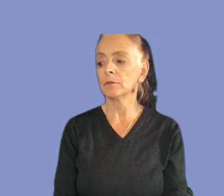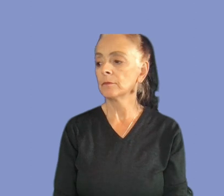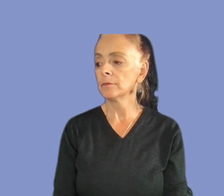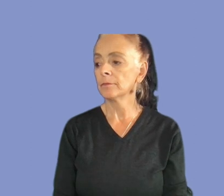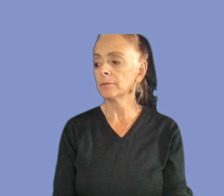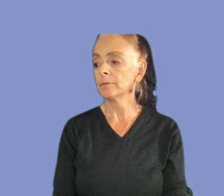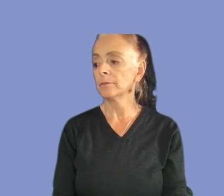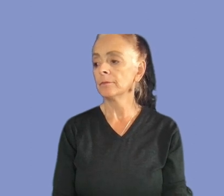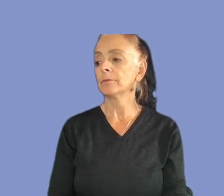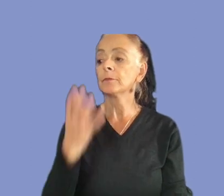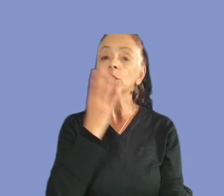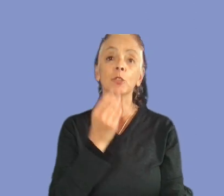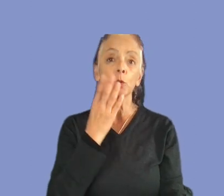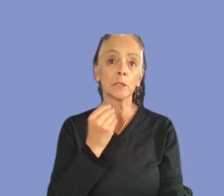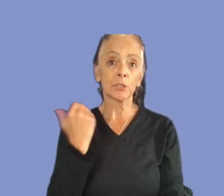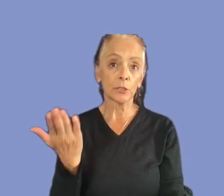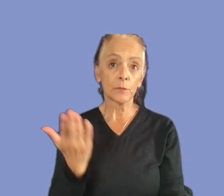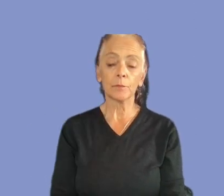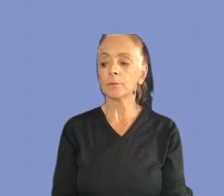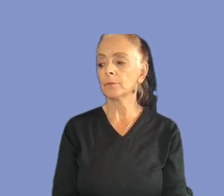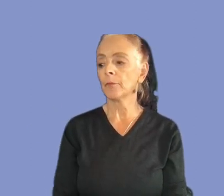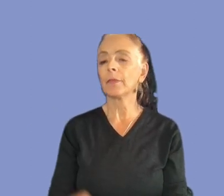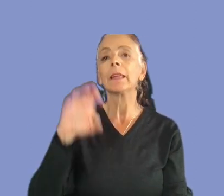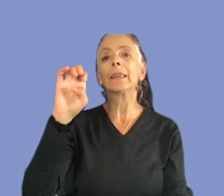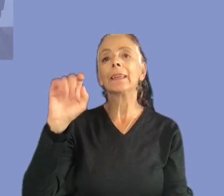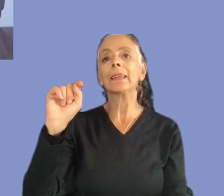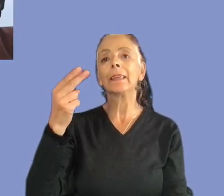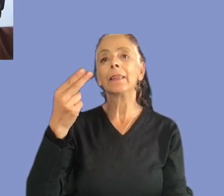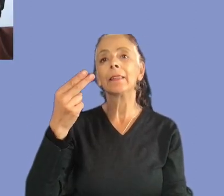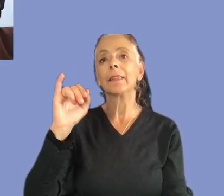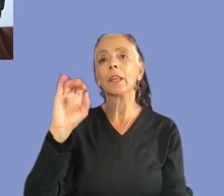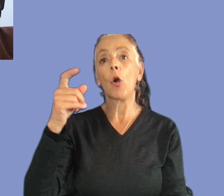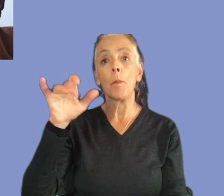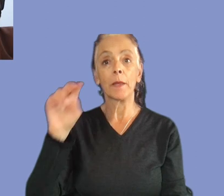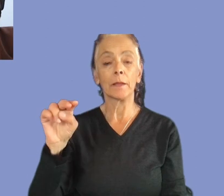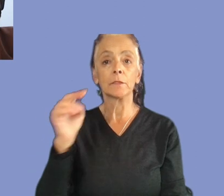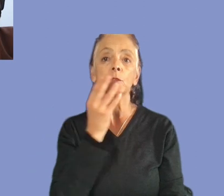This person is Jewish, Ethiopian.